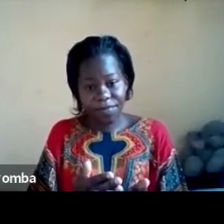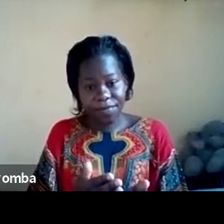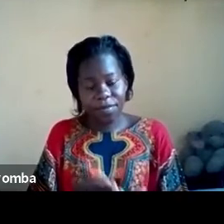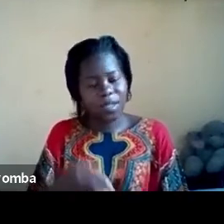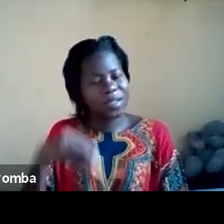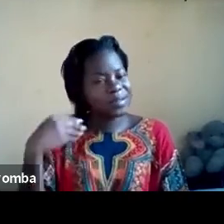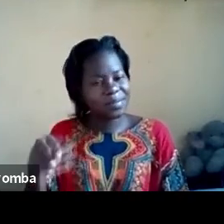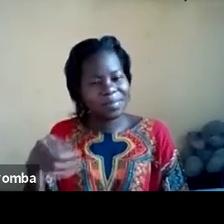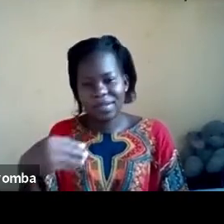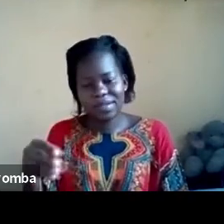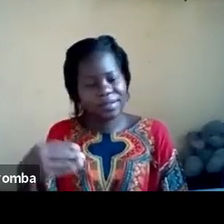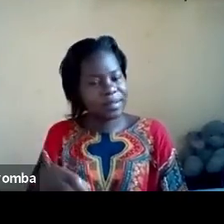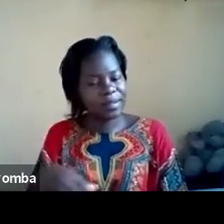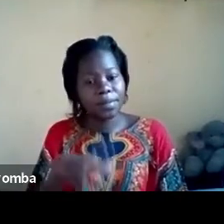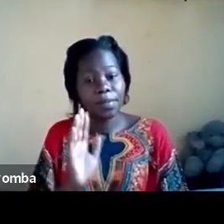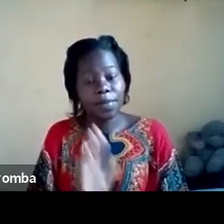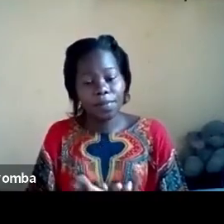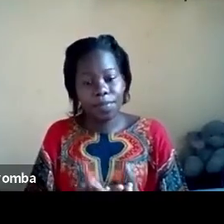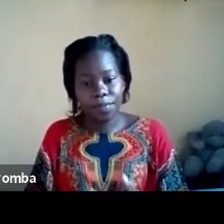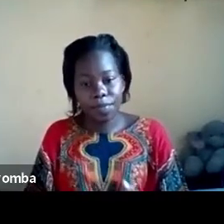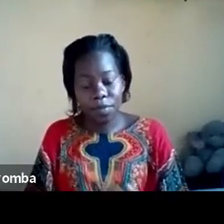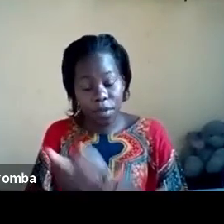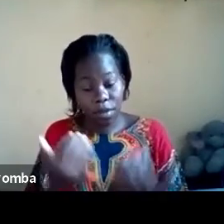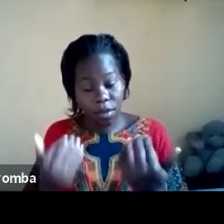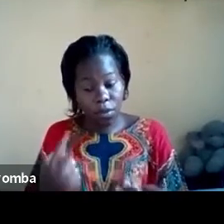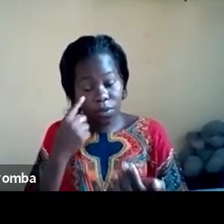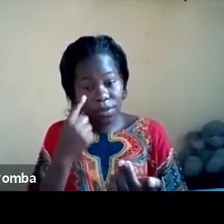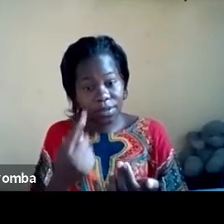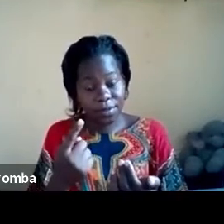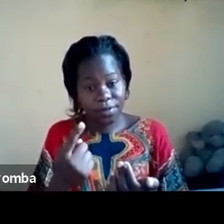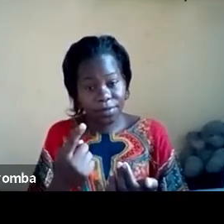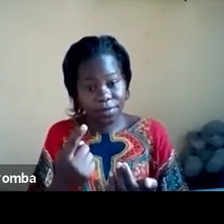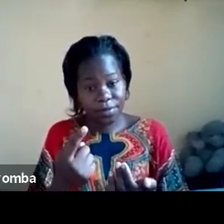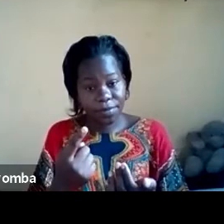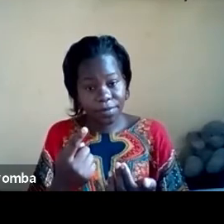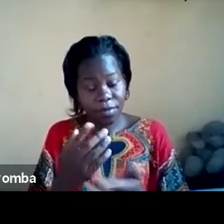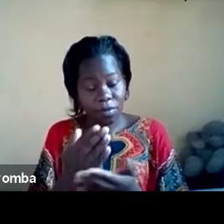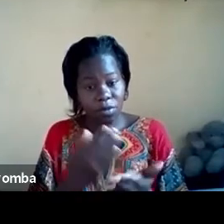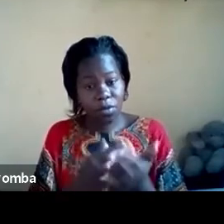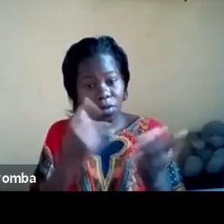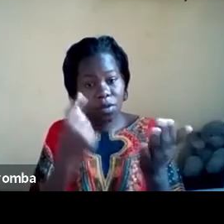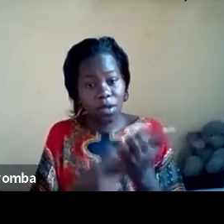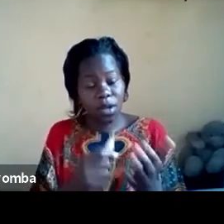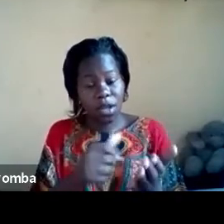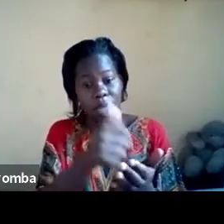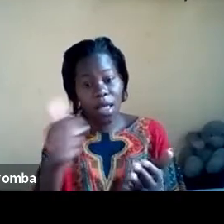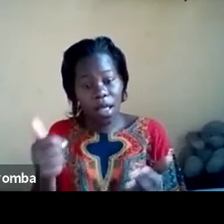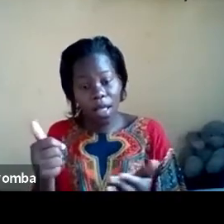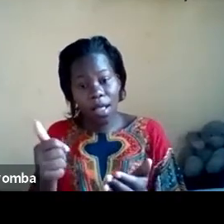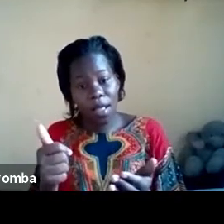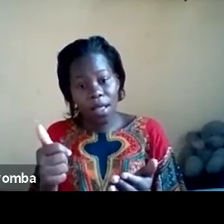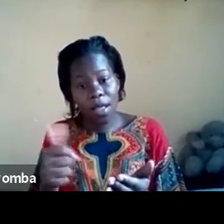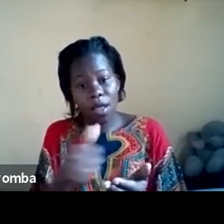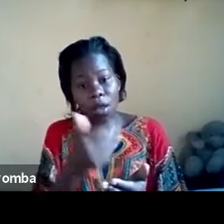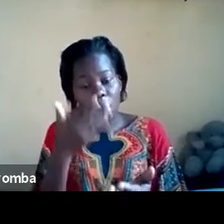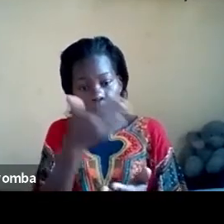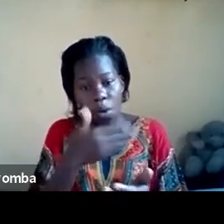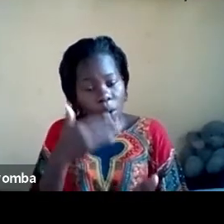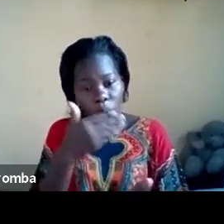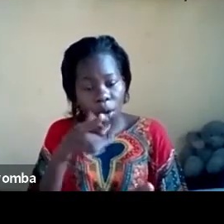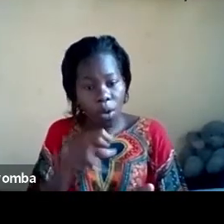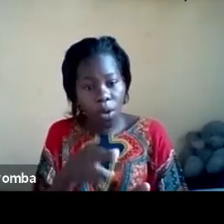ventures. That's why you find that for the sake of Uganda and other oil-rich and mineral-rich